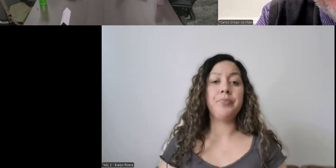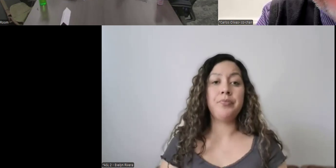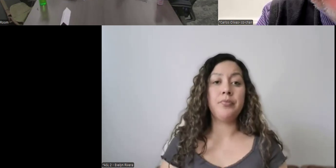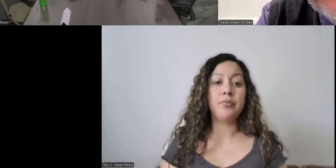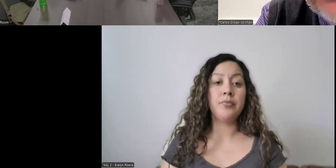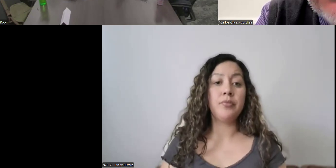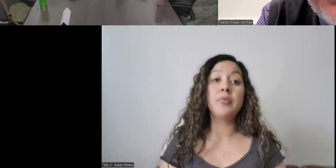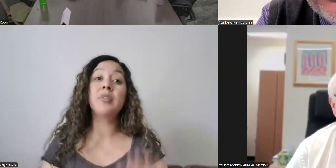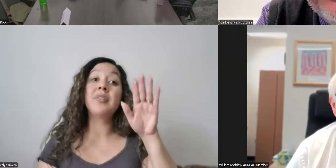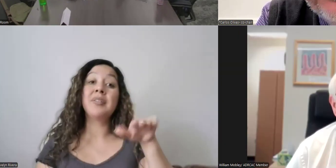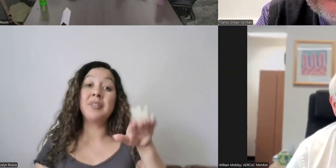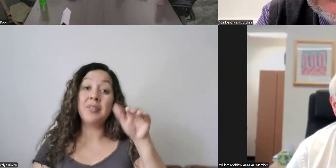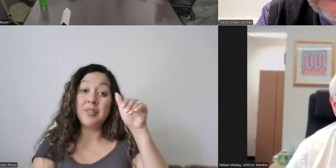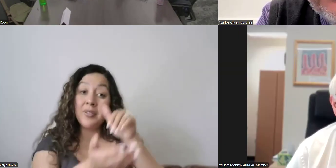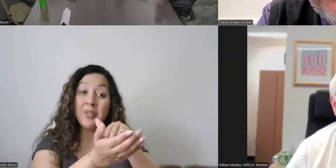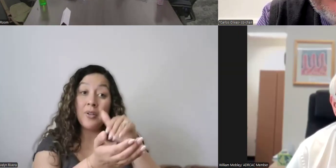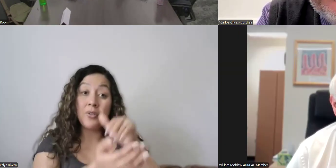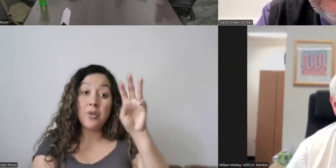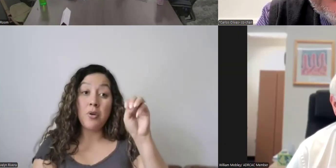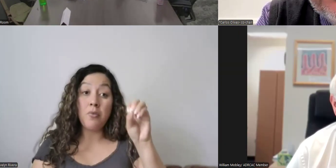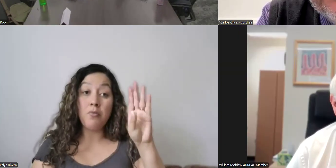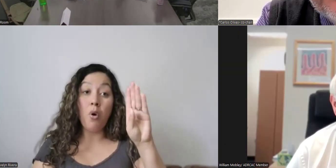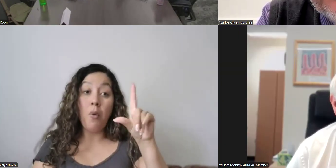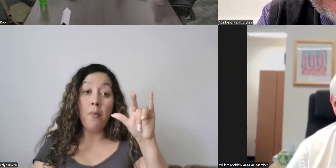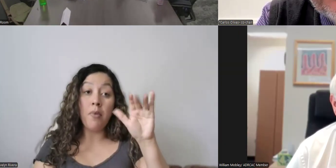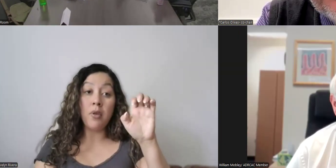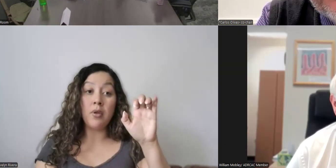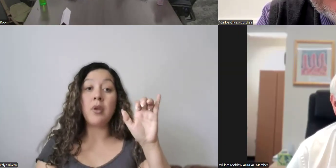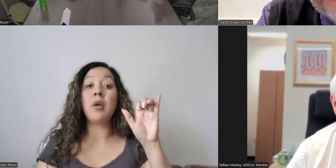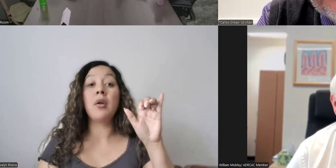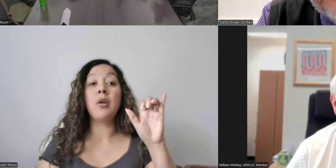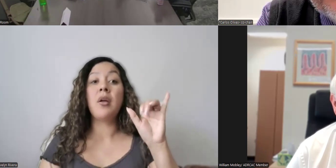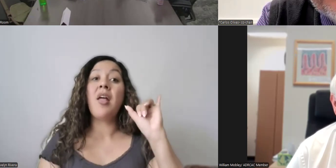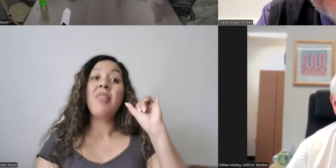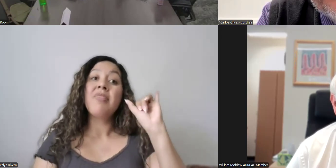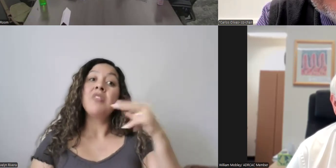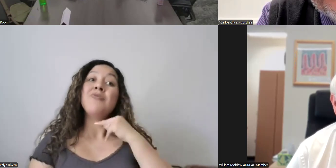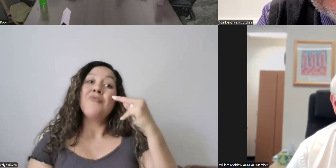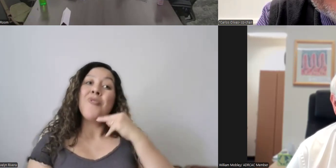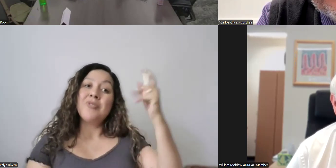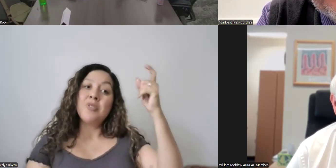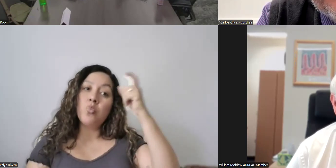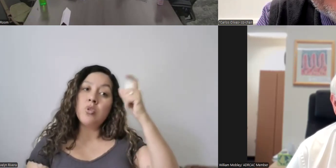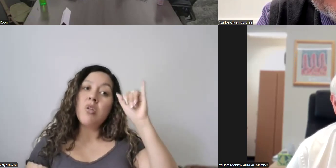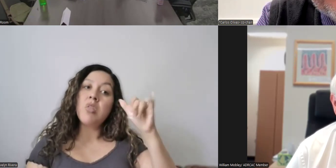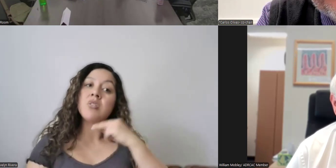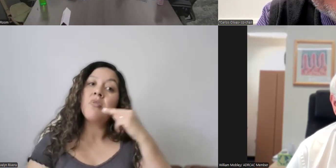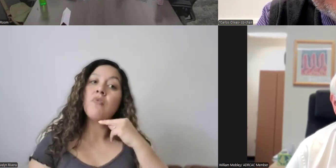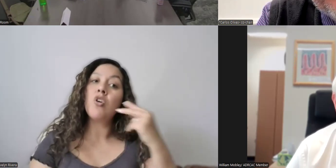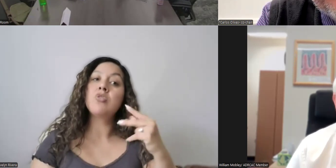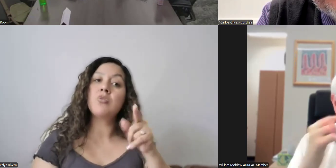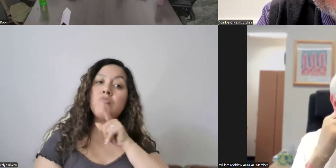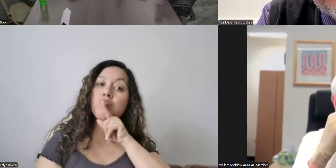Dr. Mobley, you have a Yeah, question? so Carlos, this is the voice of wisdom that we hear from you. This is the voice of the real, this